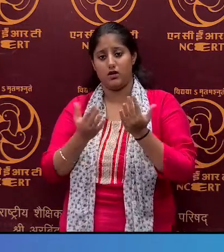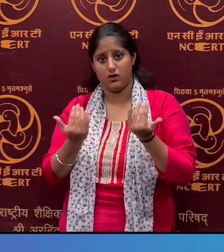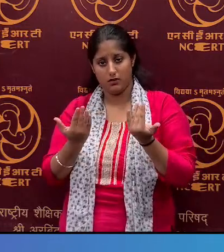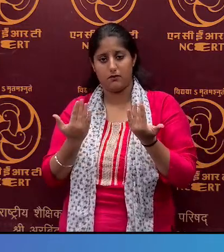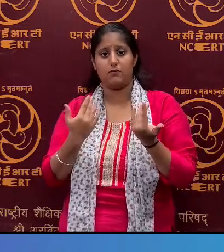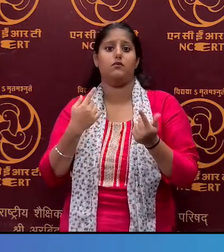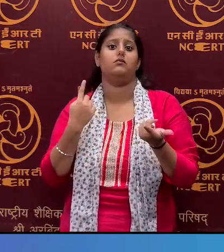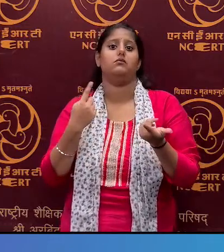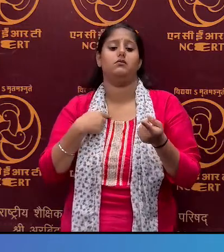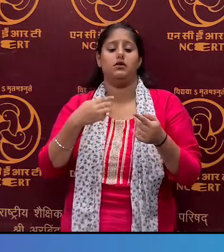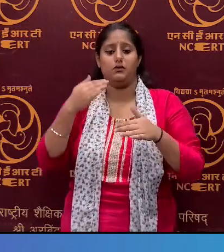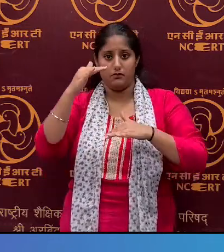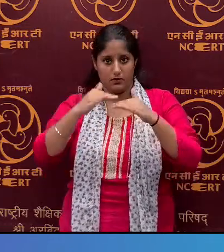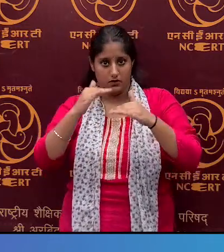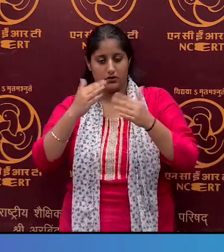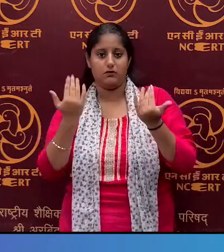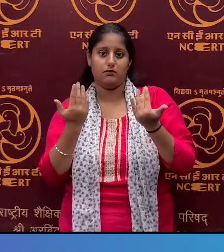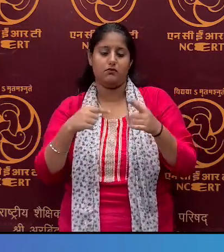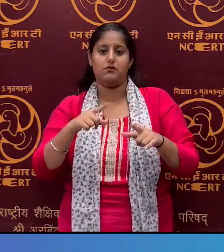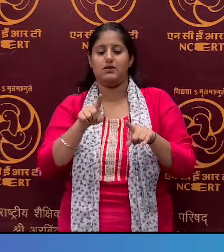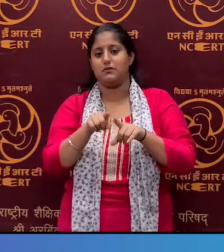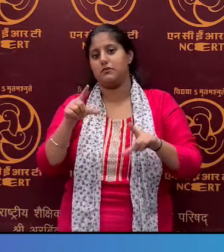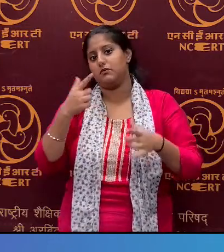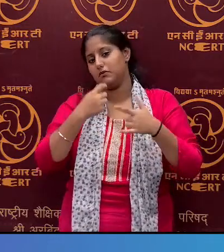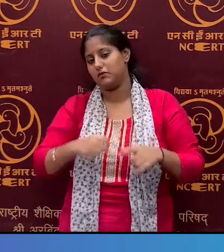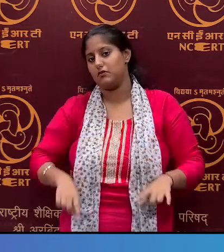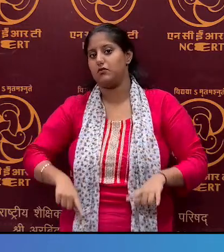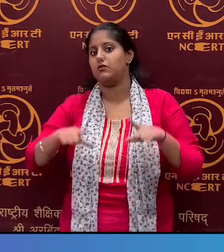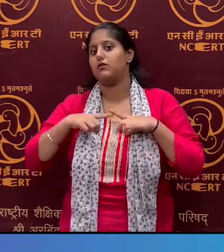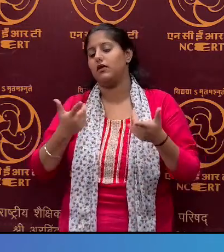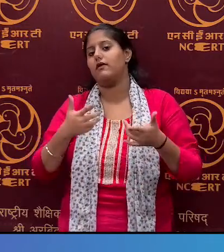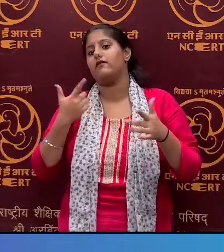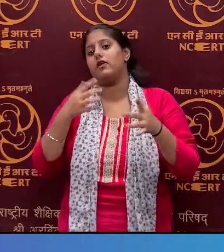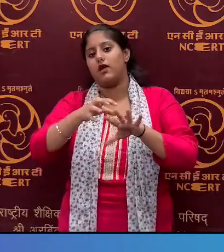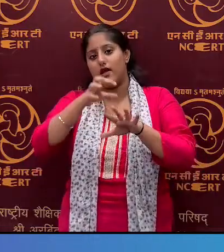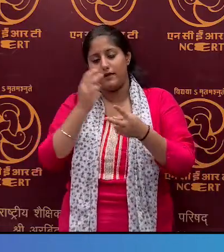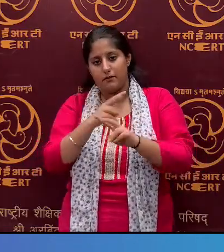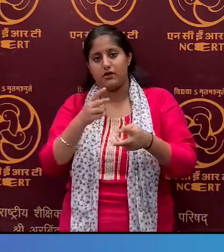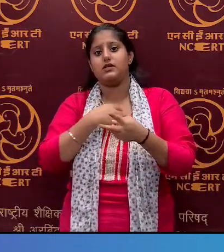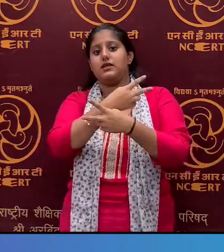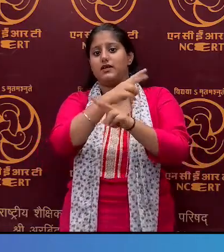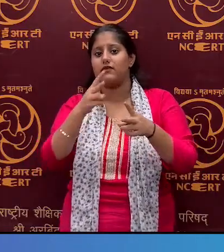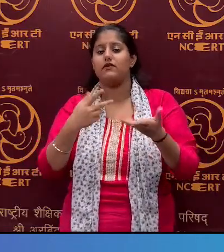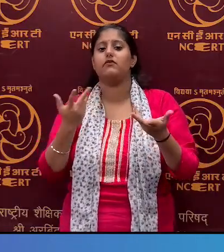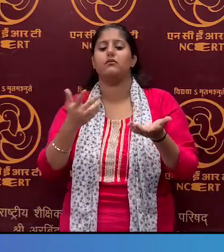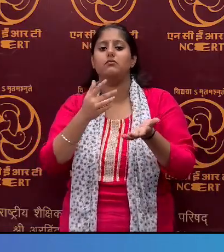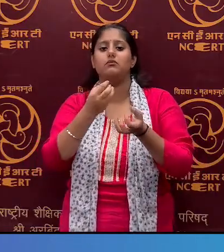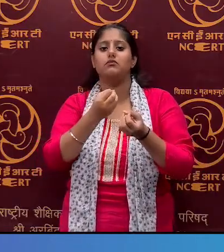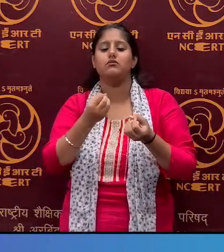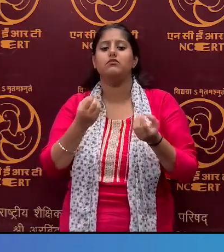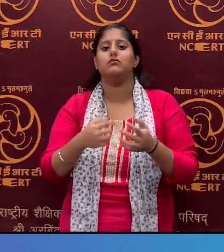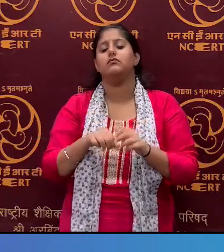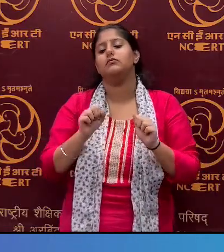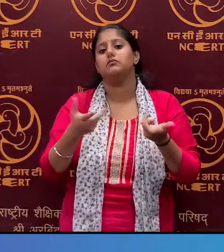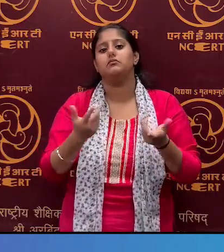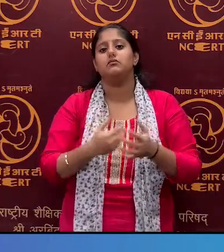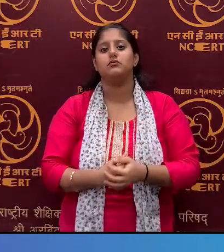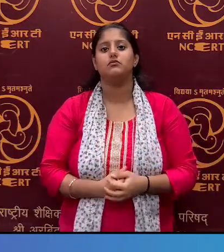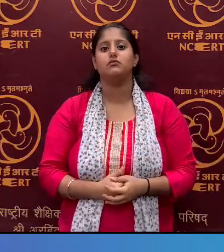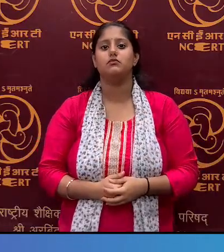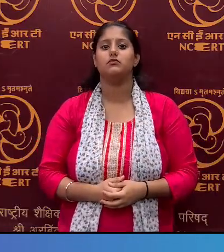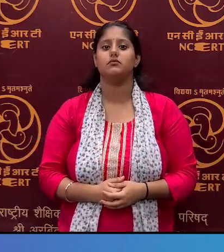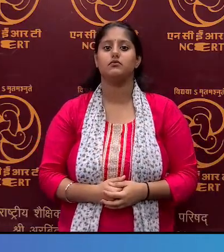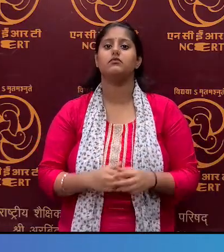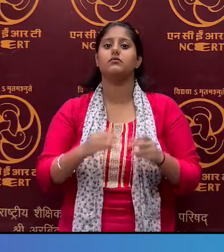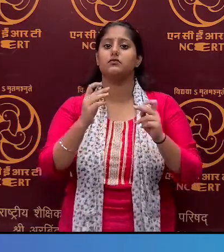the impact of flood on the human life, on the life of animal, and of course our money. Great. And when we